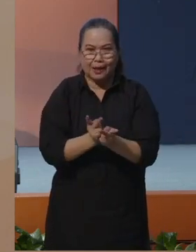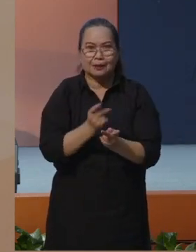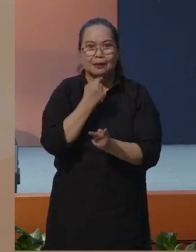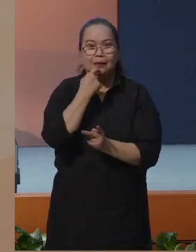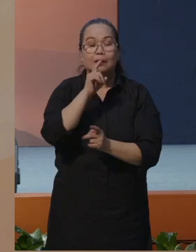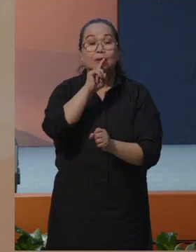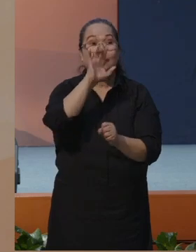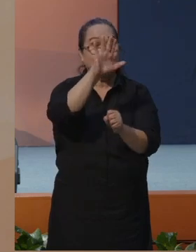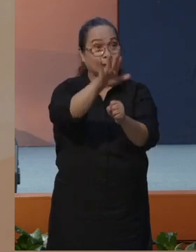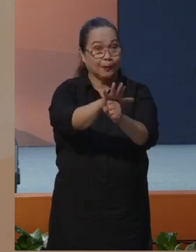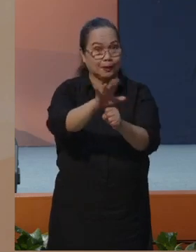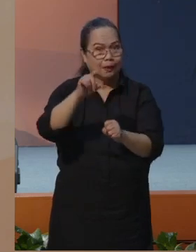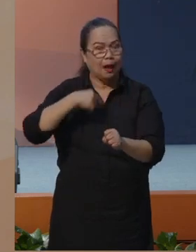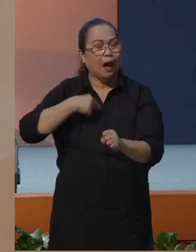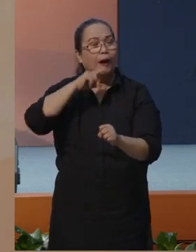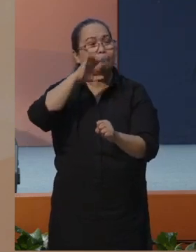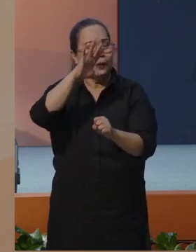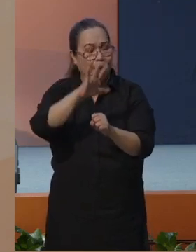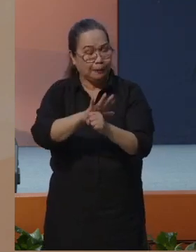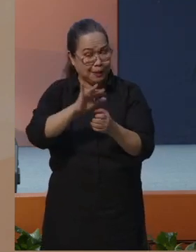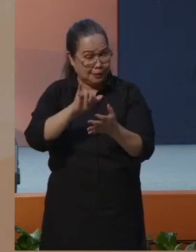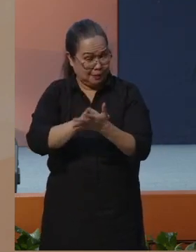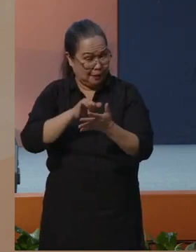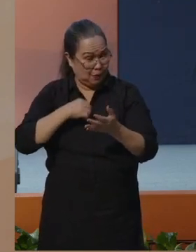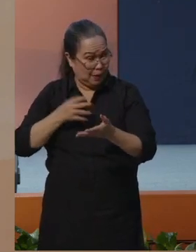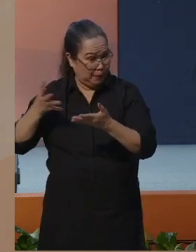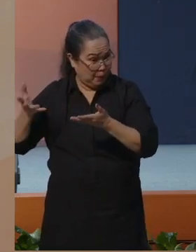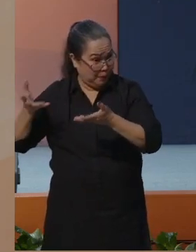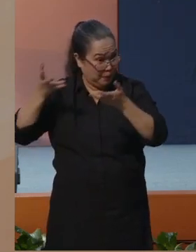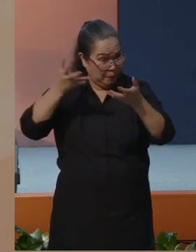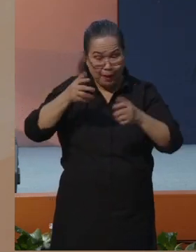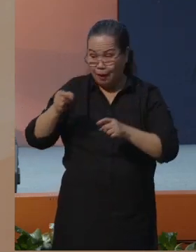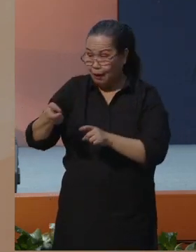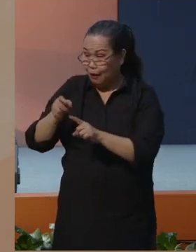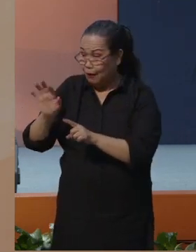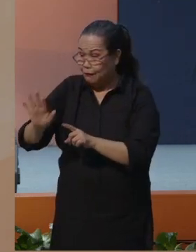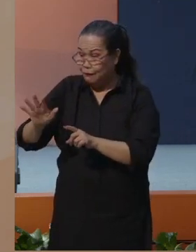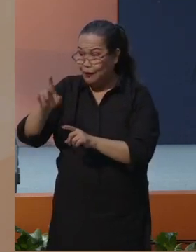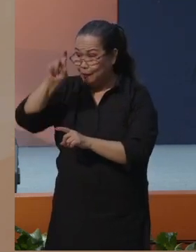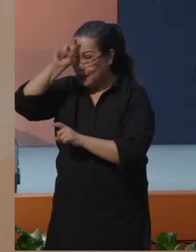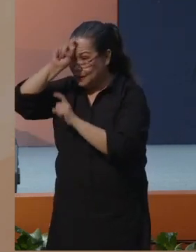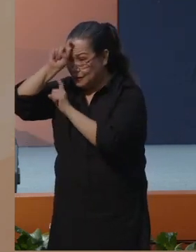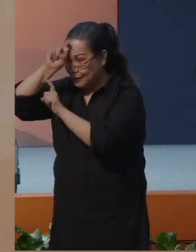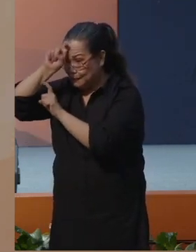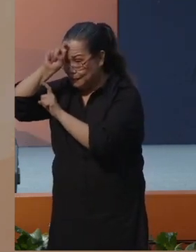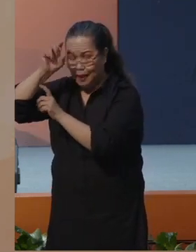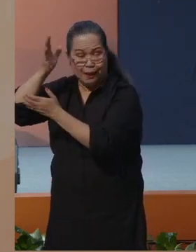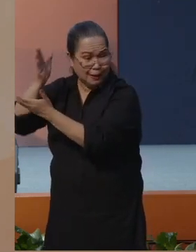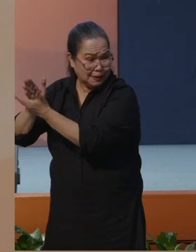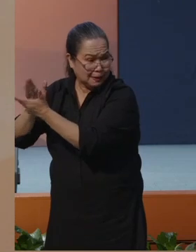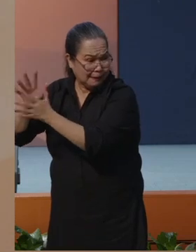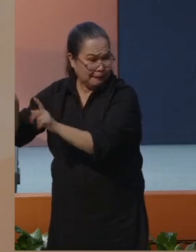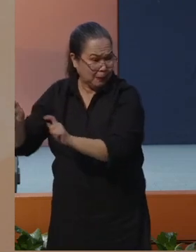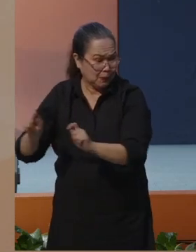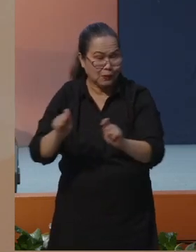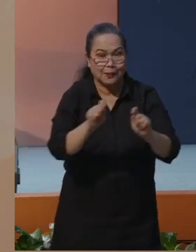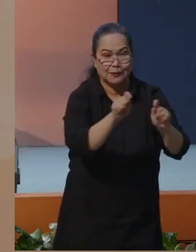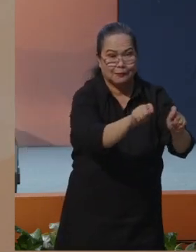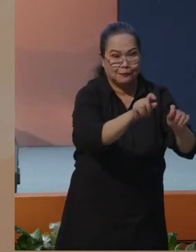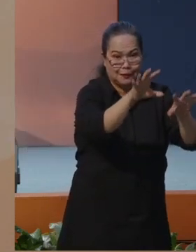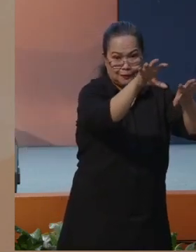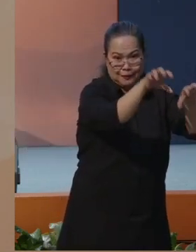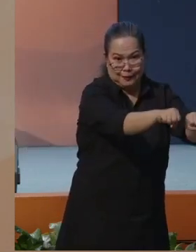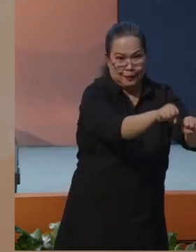Panginoon. And I promise that I will bring you up out of the affliction of Egypt to the land of the Canaanites,